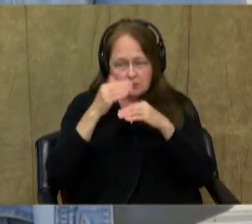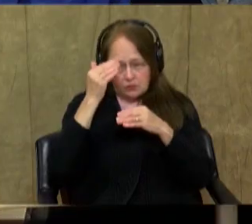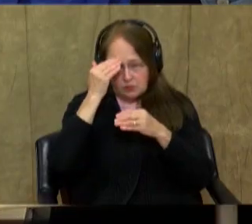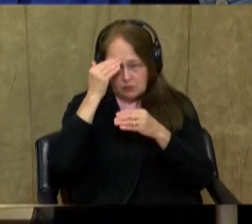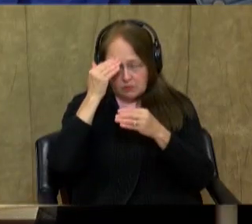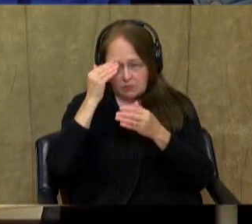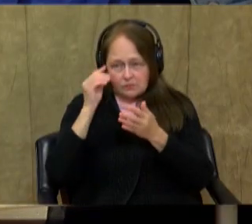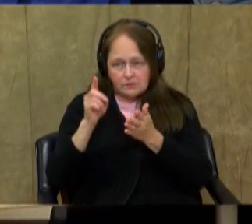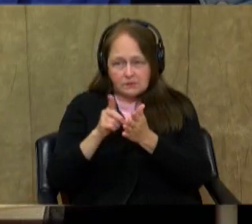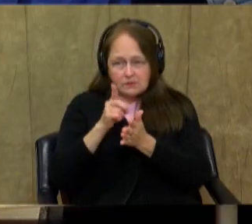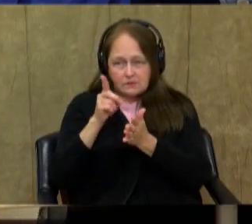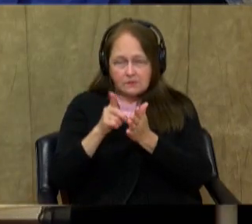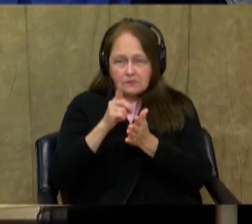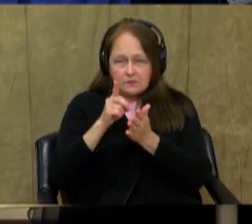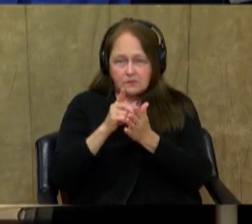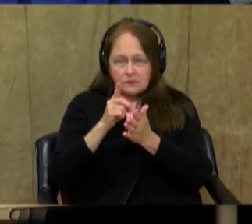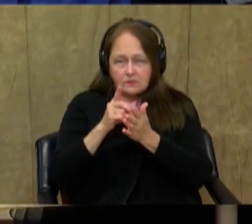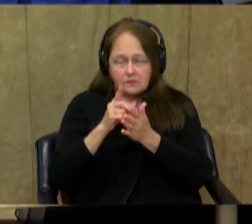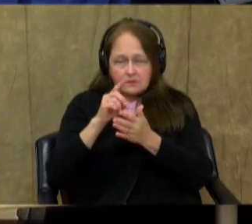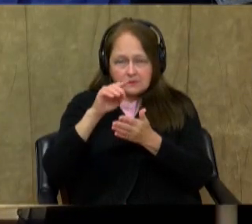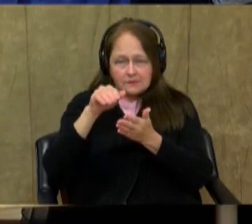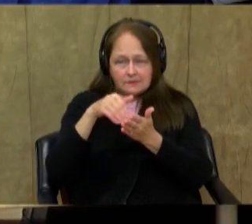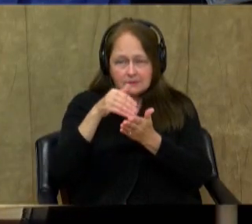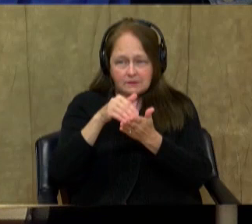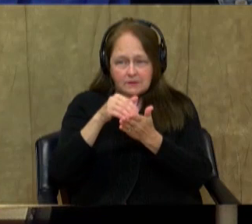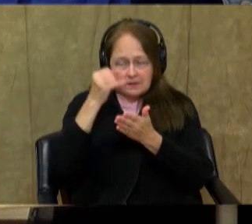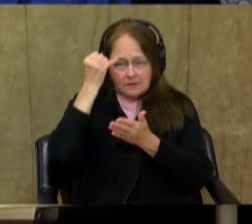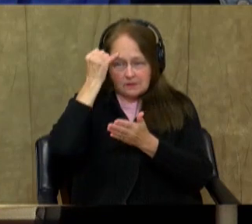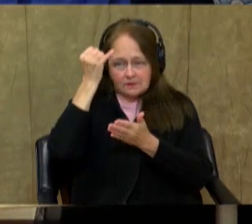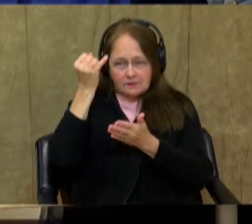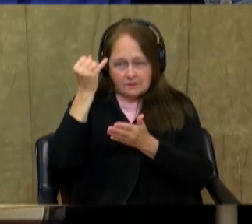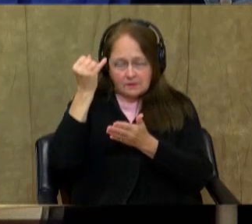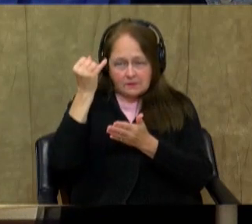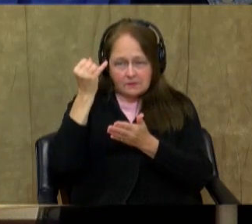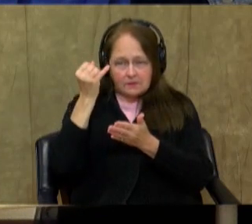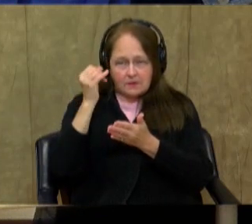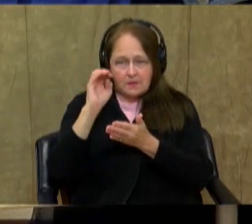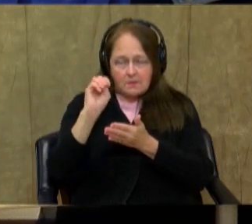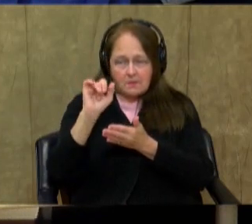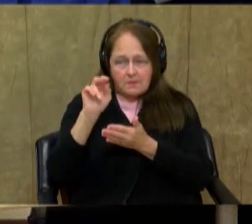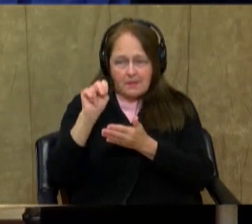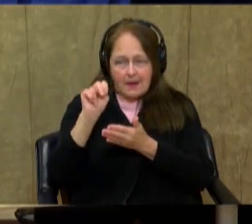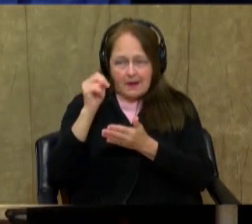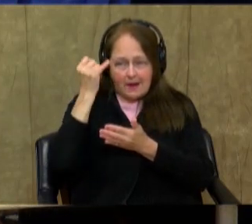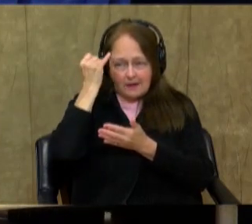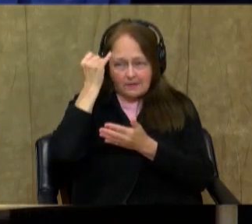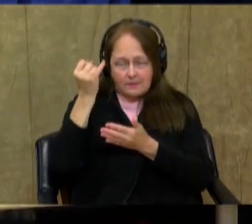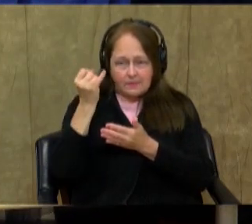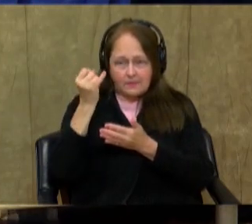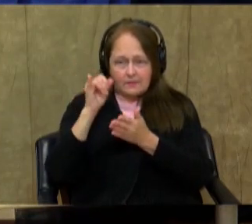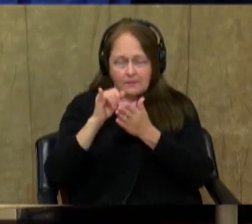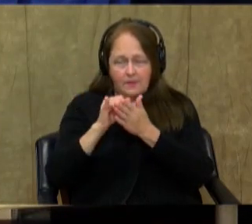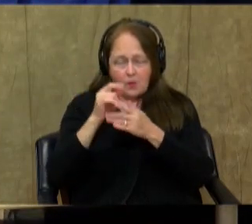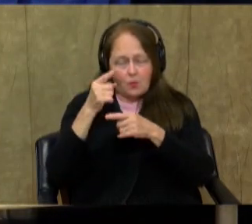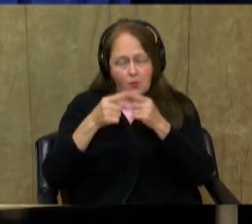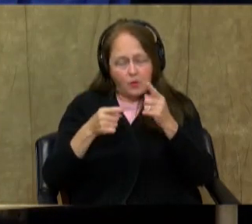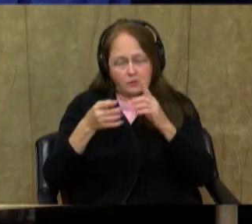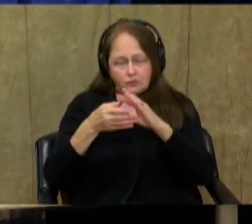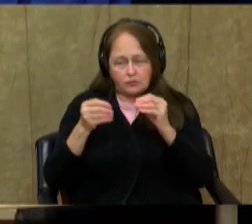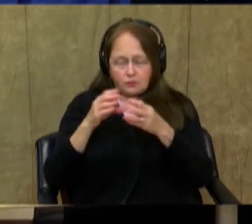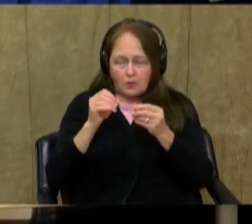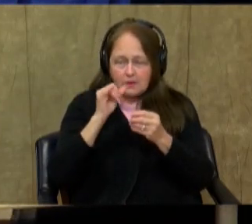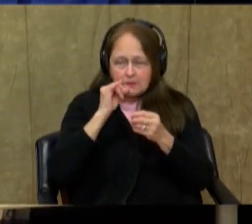know. First thing, of course, central idea, better known as main idea. It's what the text is mostly